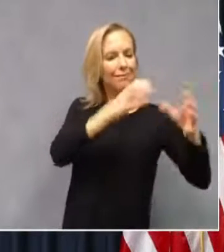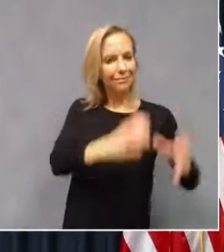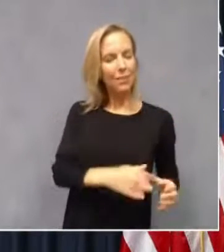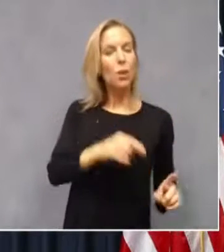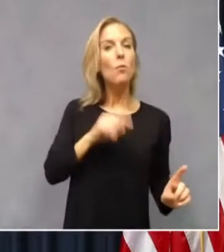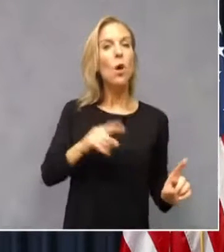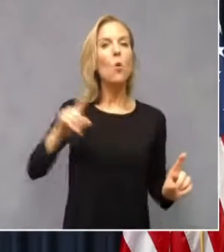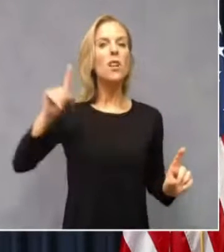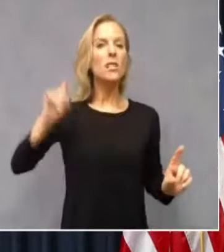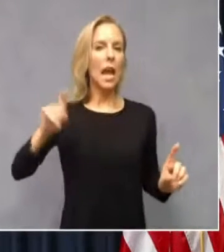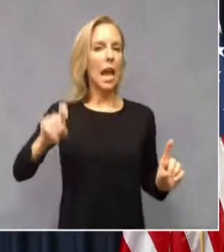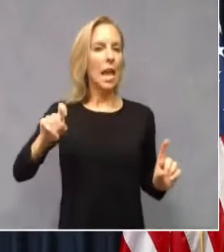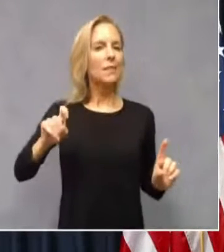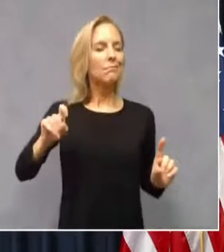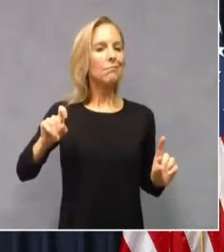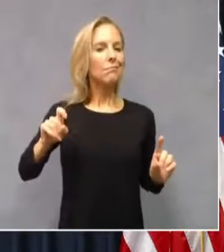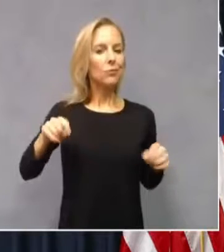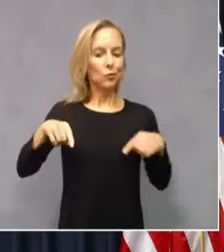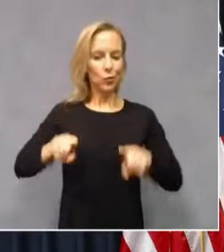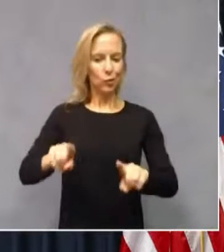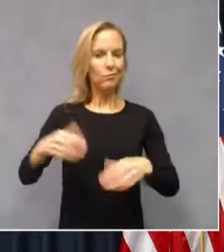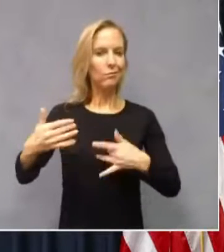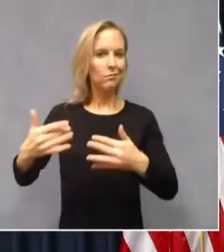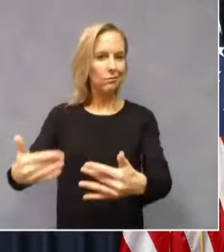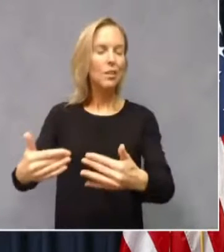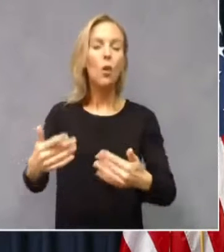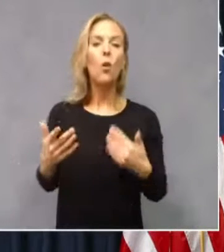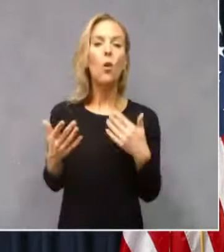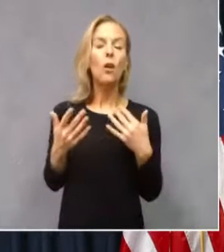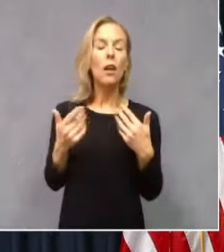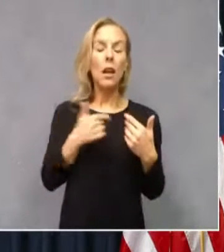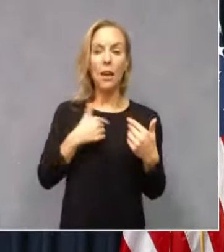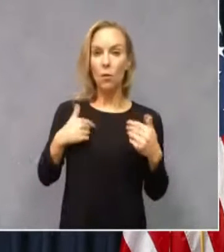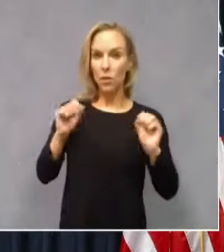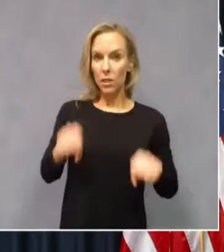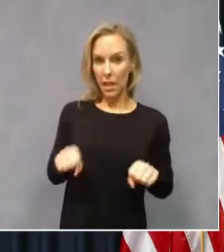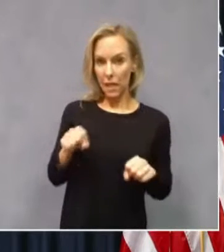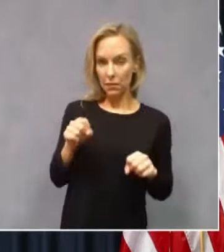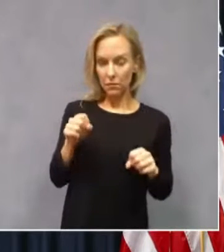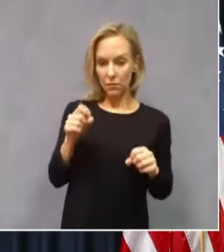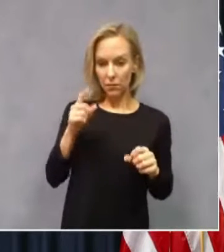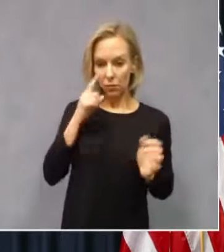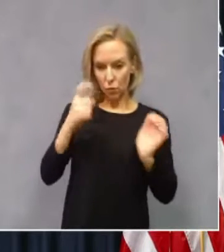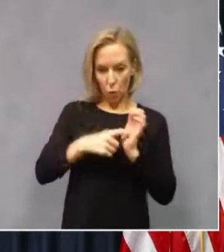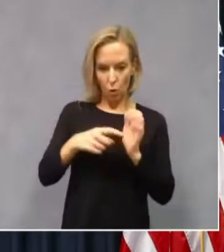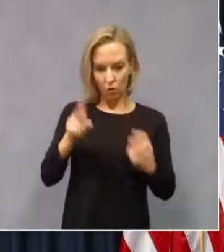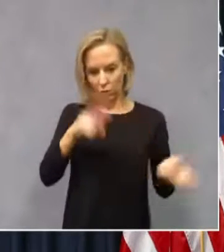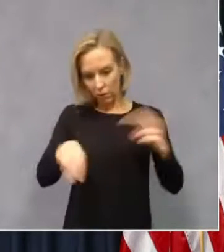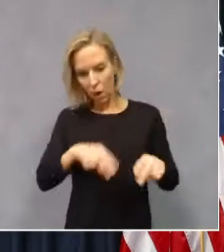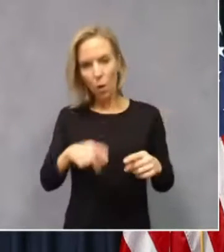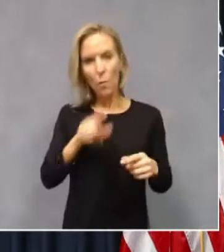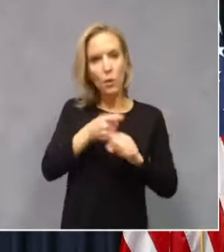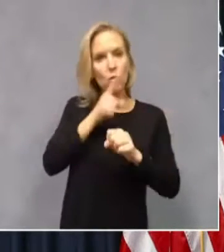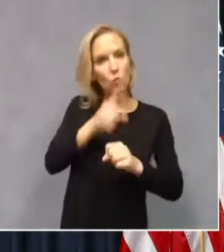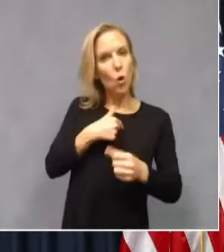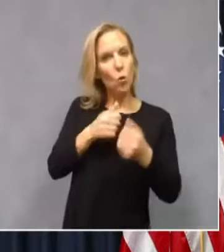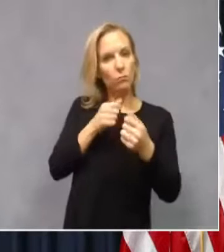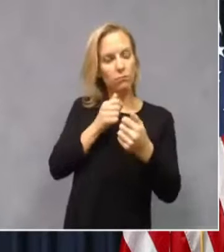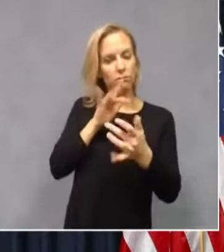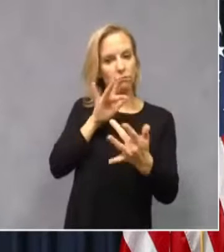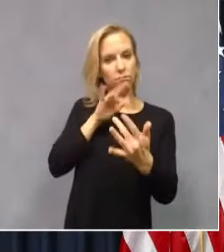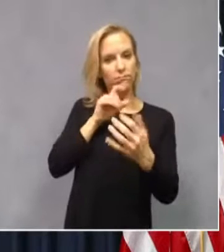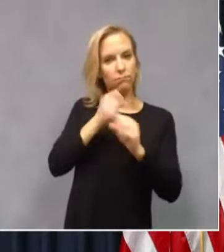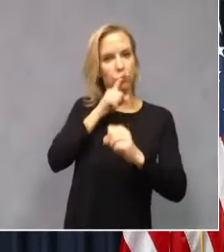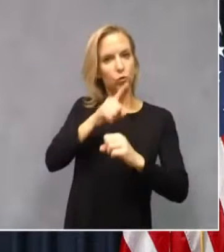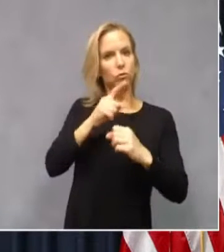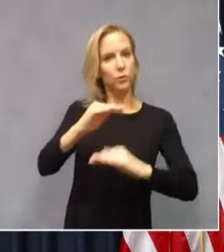go whether or not we're reaching underserved populations. And to do that, we're going to need some of that data, and